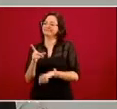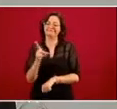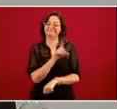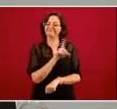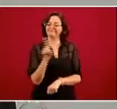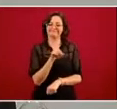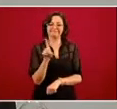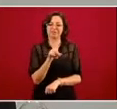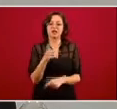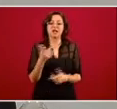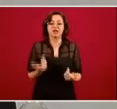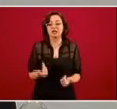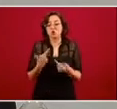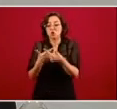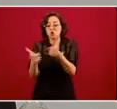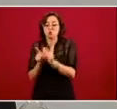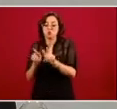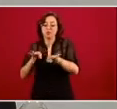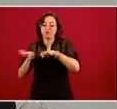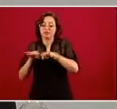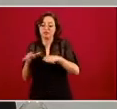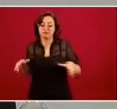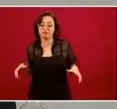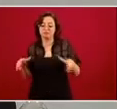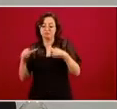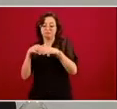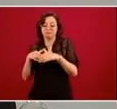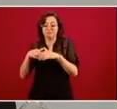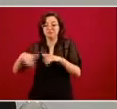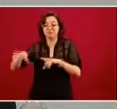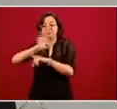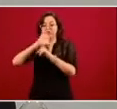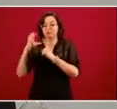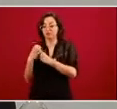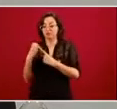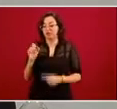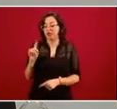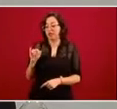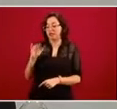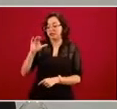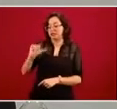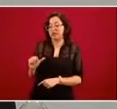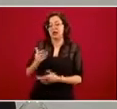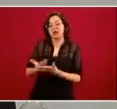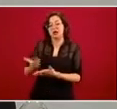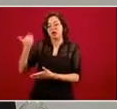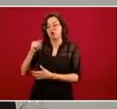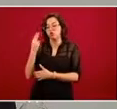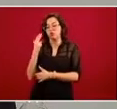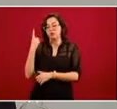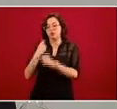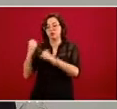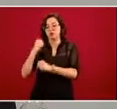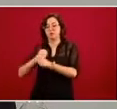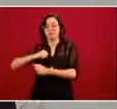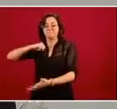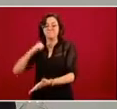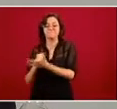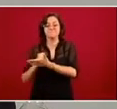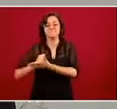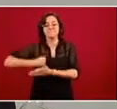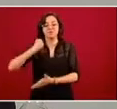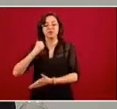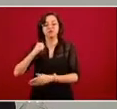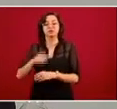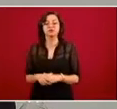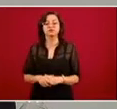not a General Health Council calling. This was a specific work group that was authorized